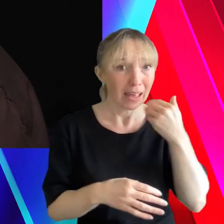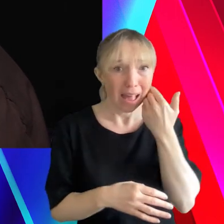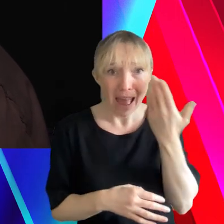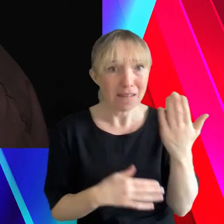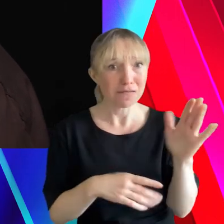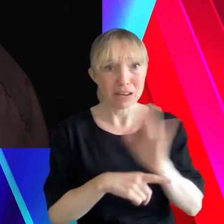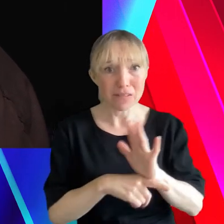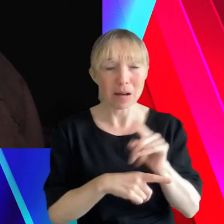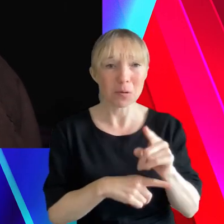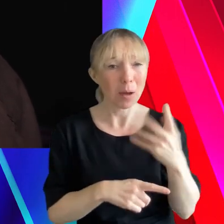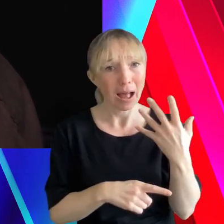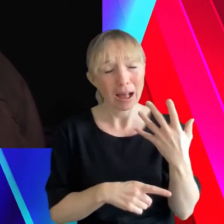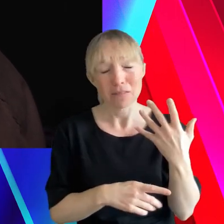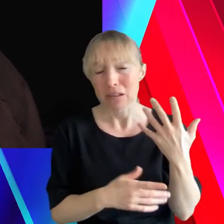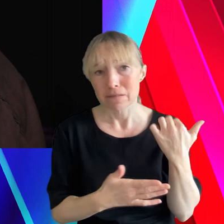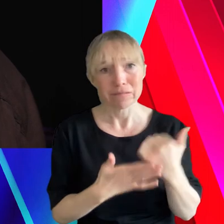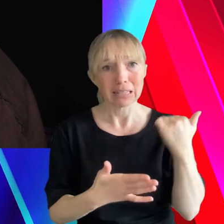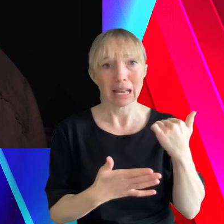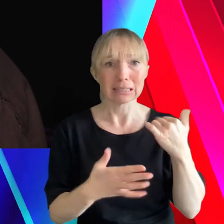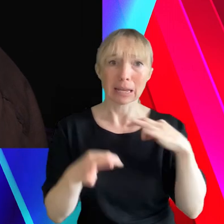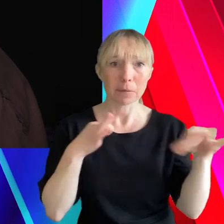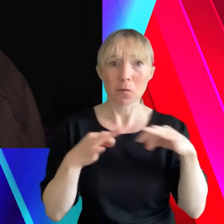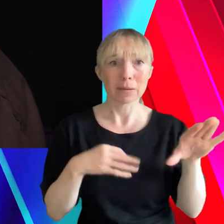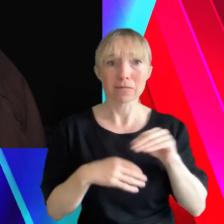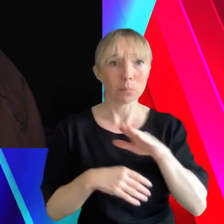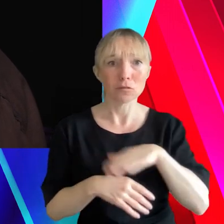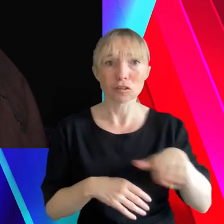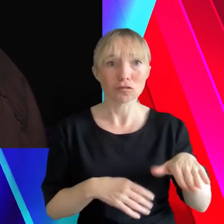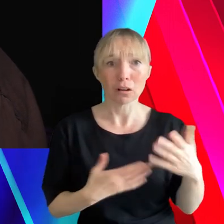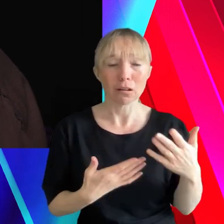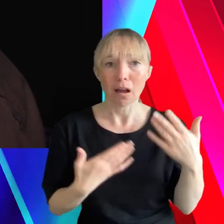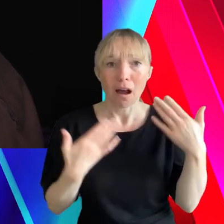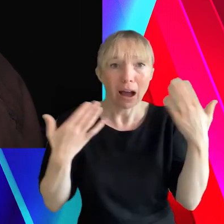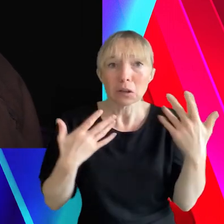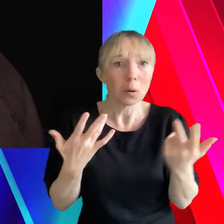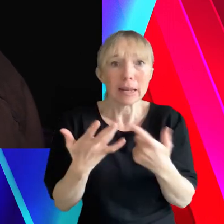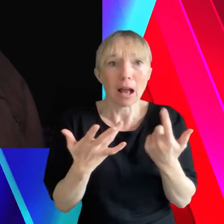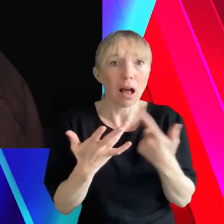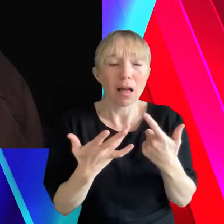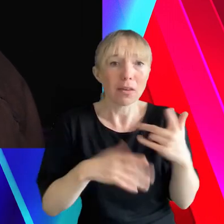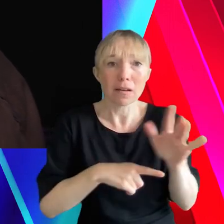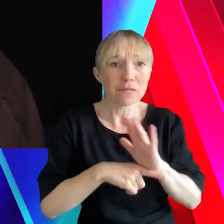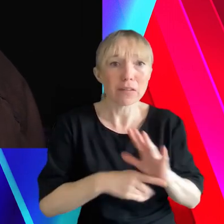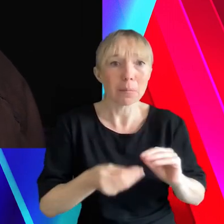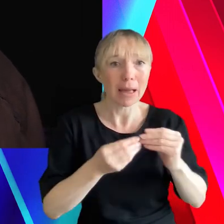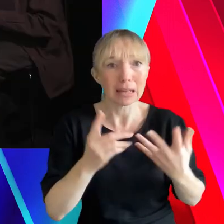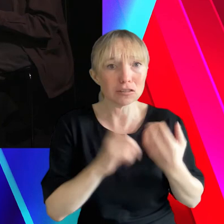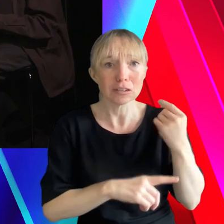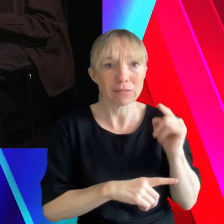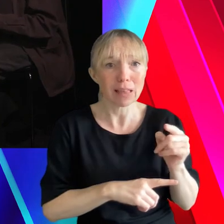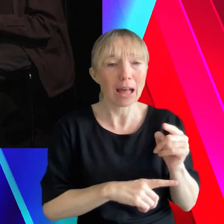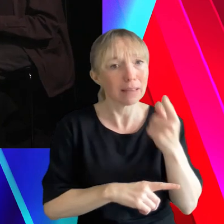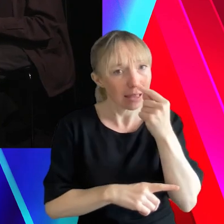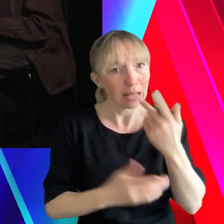have the most extraordinary performances from children, and I don't know any other filmmaker that achieves it. Can